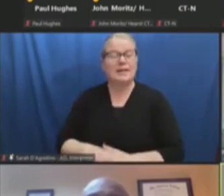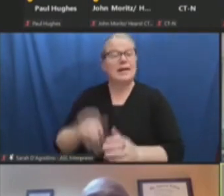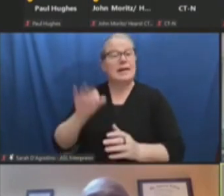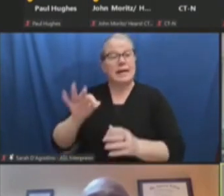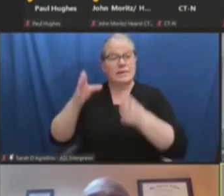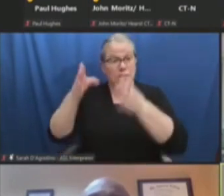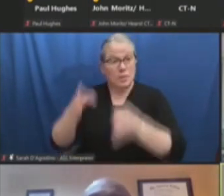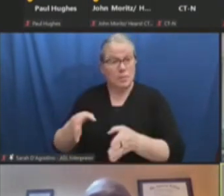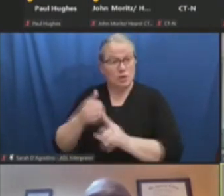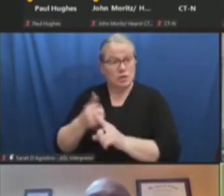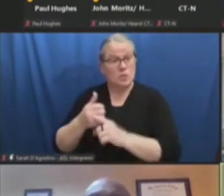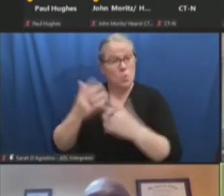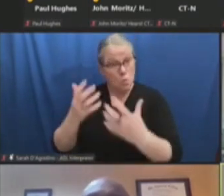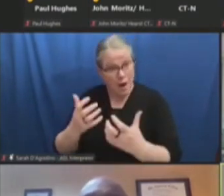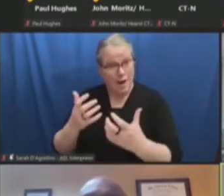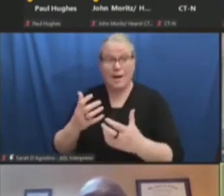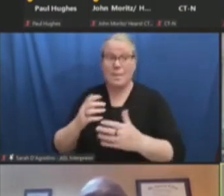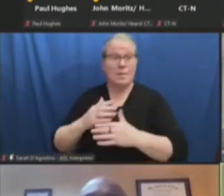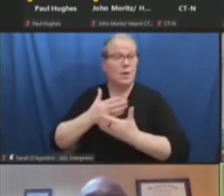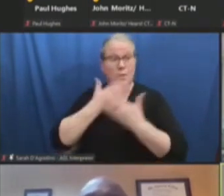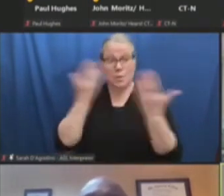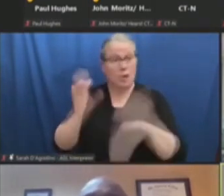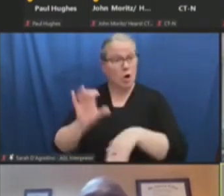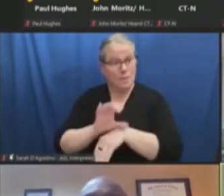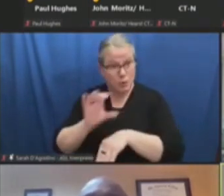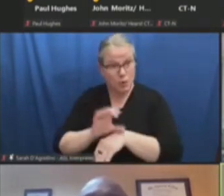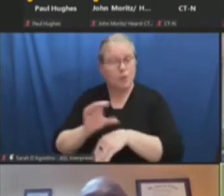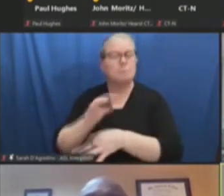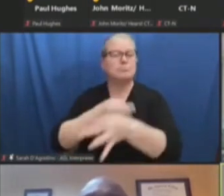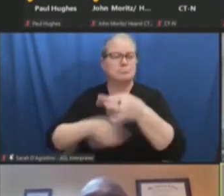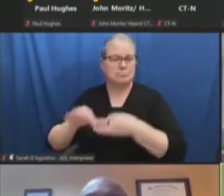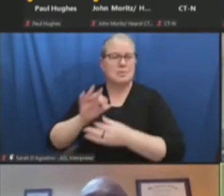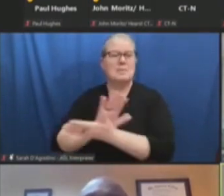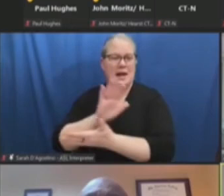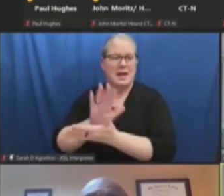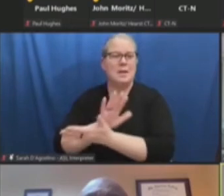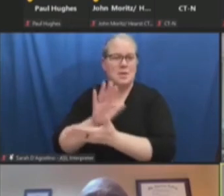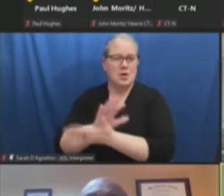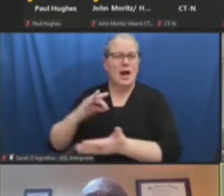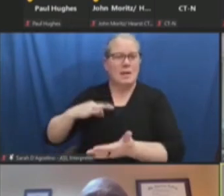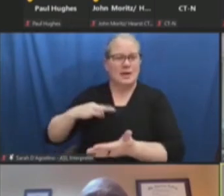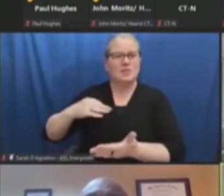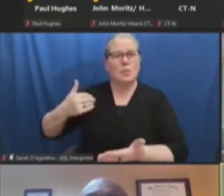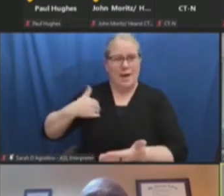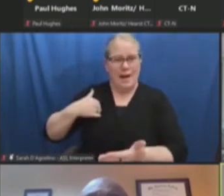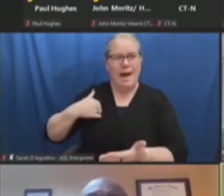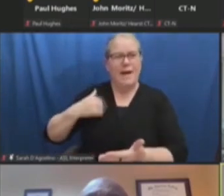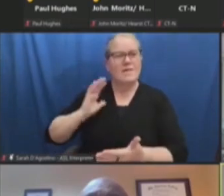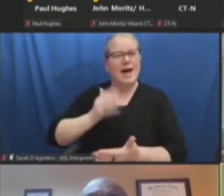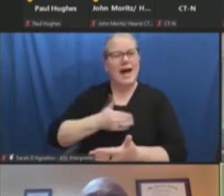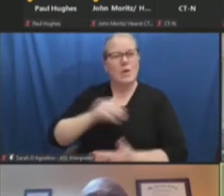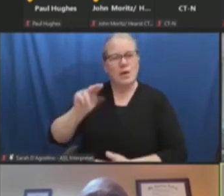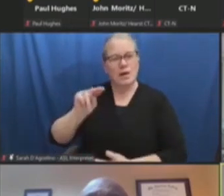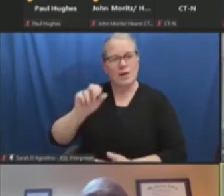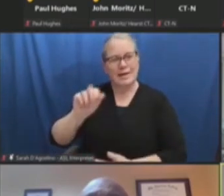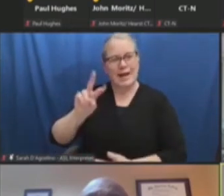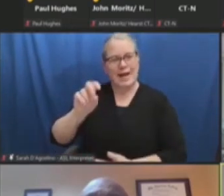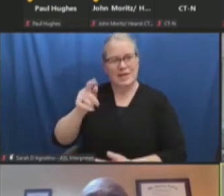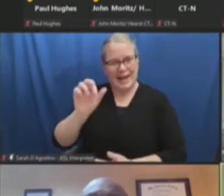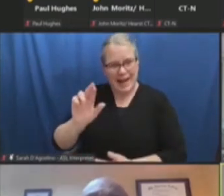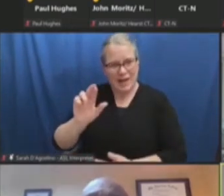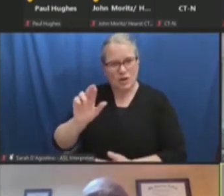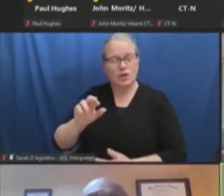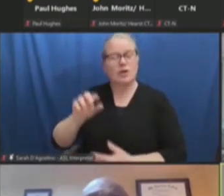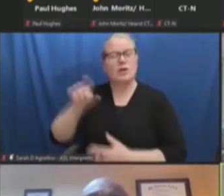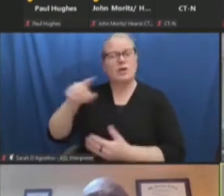access to a computer, we do have paper applications available at our Navigator locations, Project Access in New